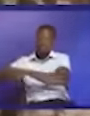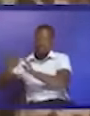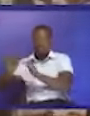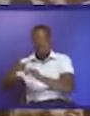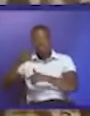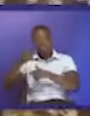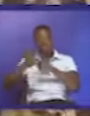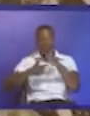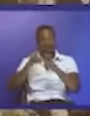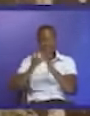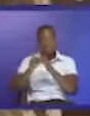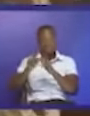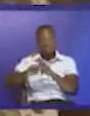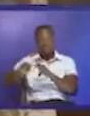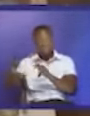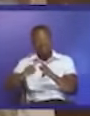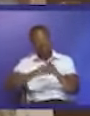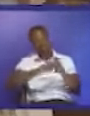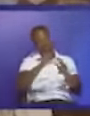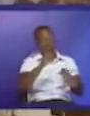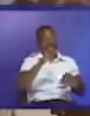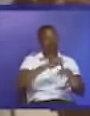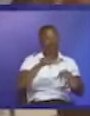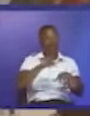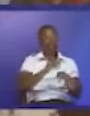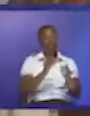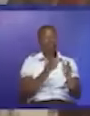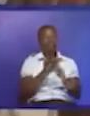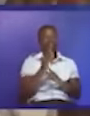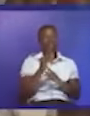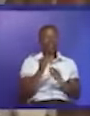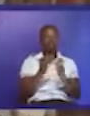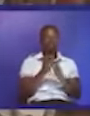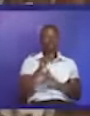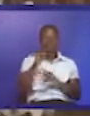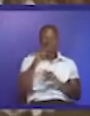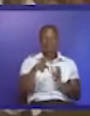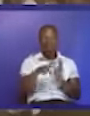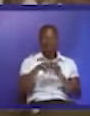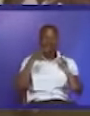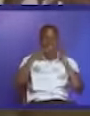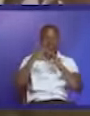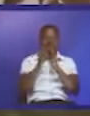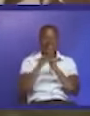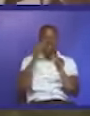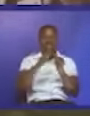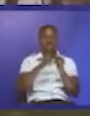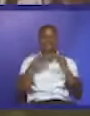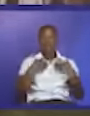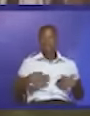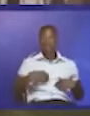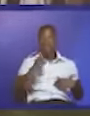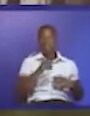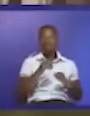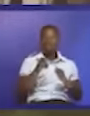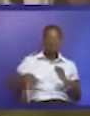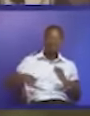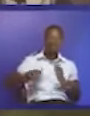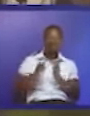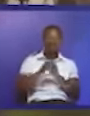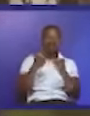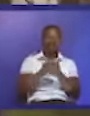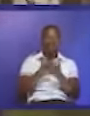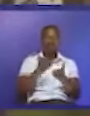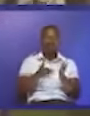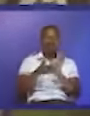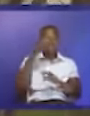speed. I come by the rod of the apostolic and the prophetic that every season of delay, hear me, Ghana, in the